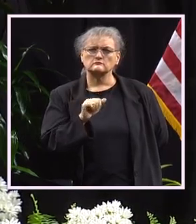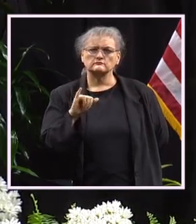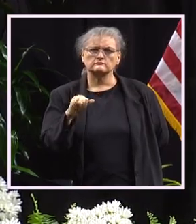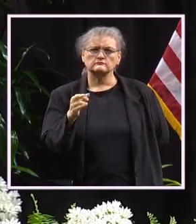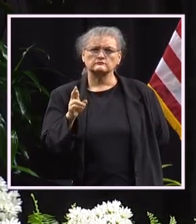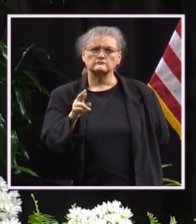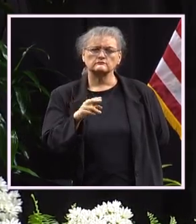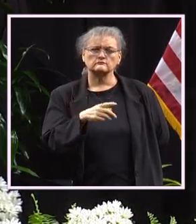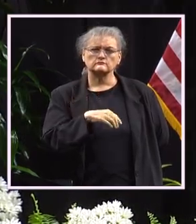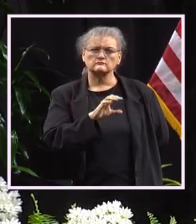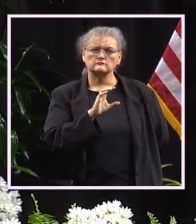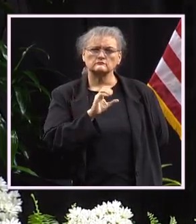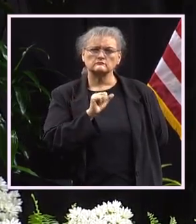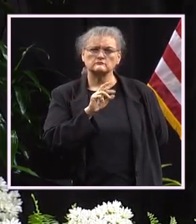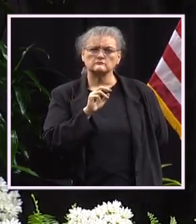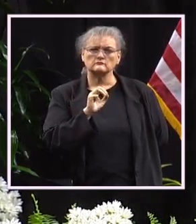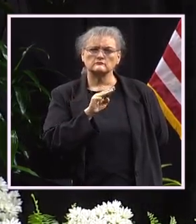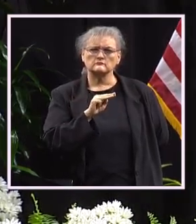German Reyes Fenn.